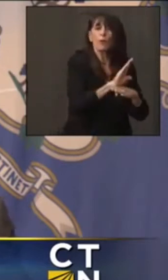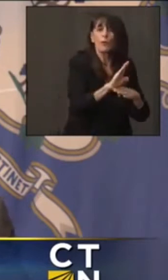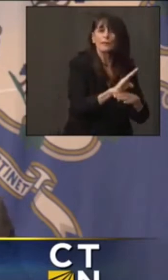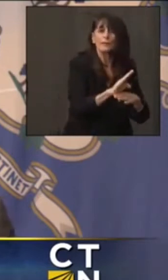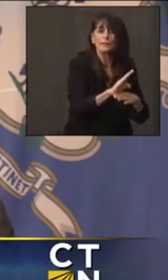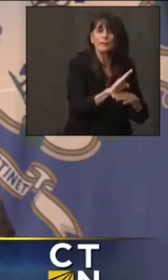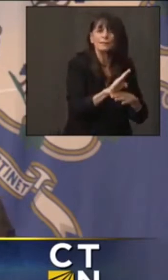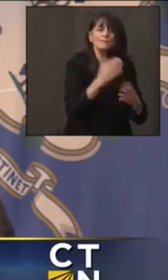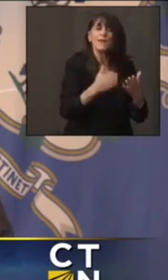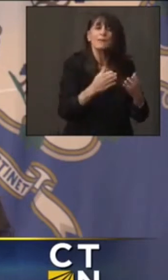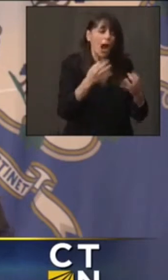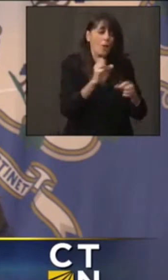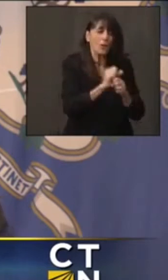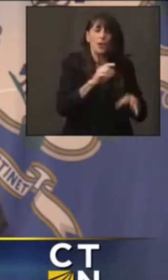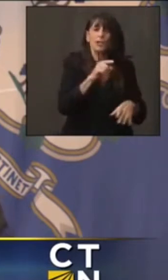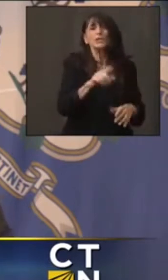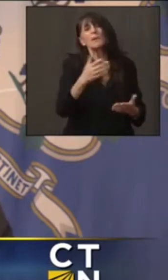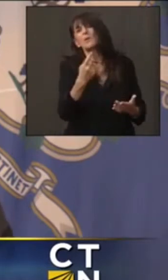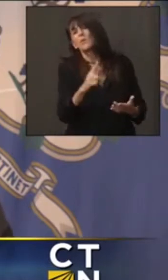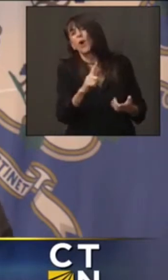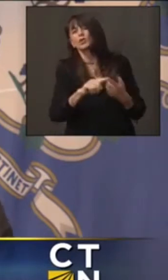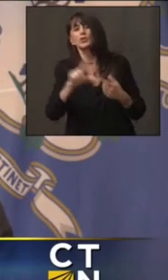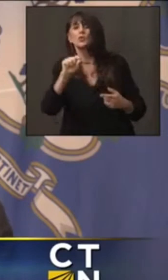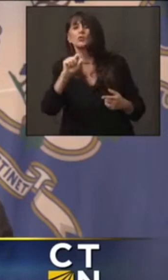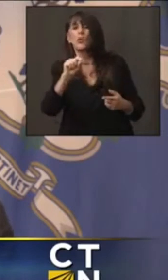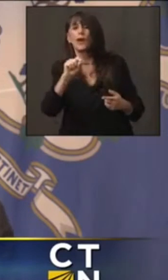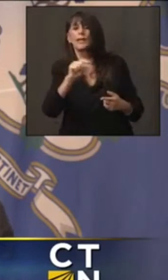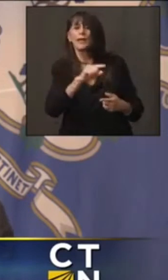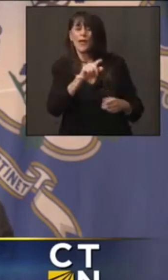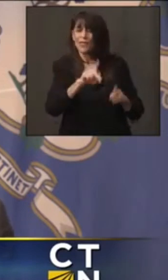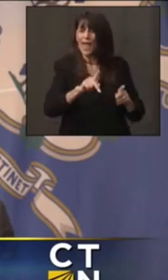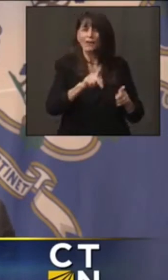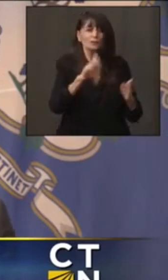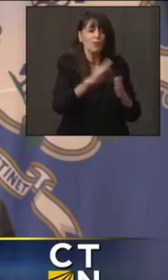to 20 employees, those that have taken a real hit in terms of,